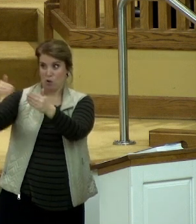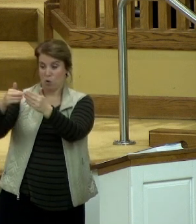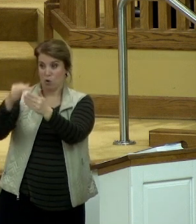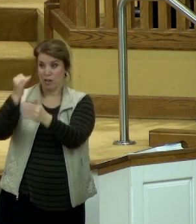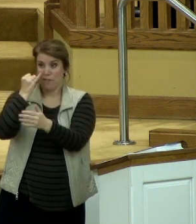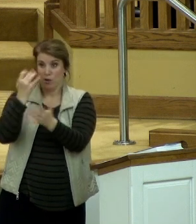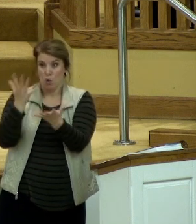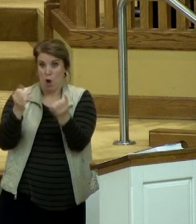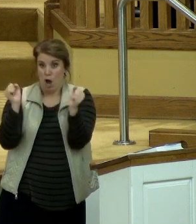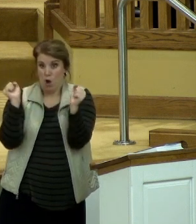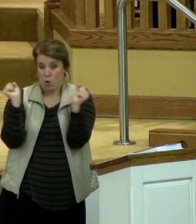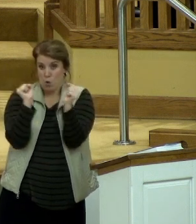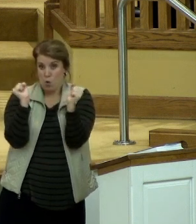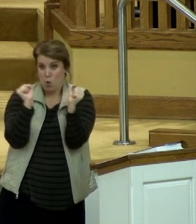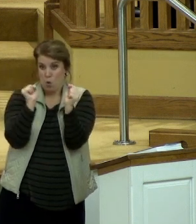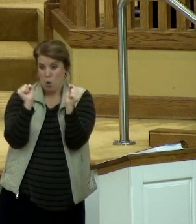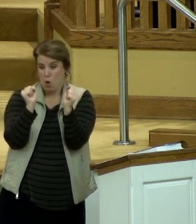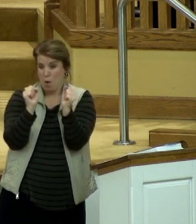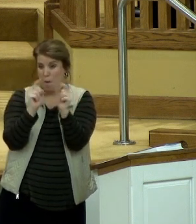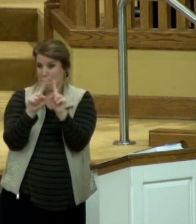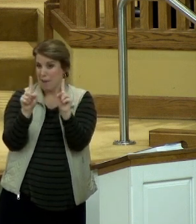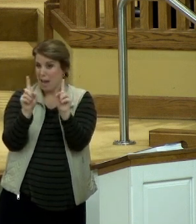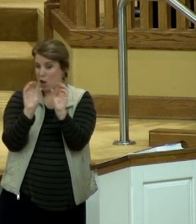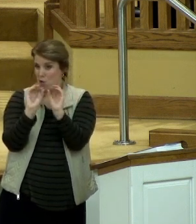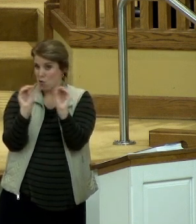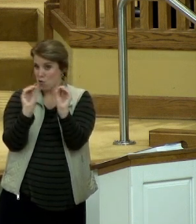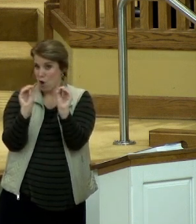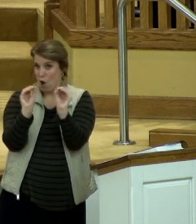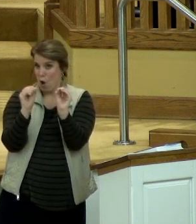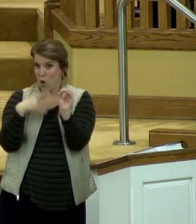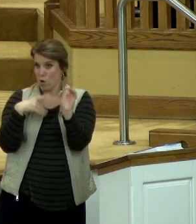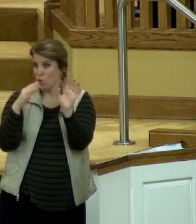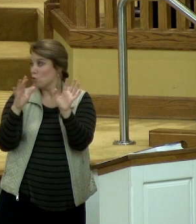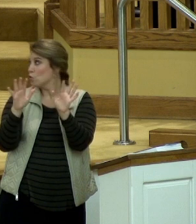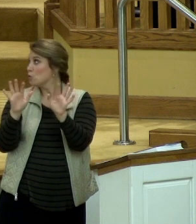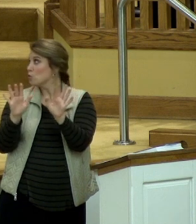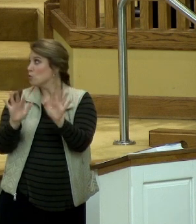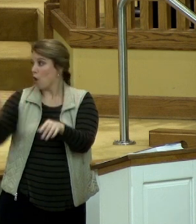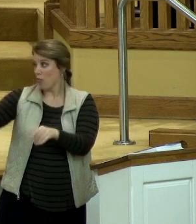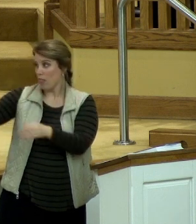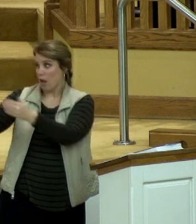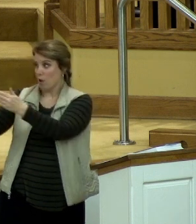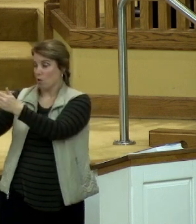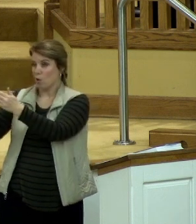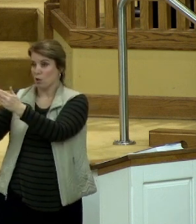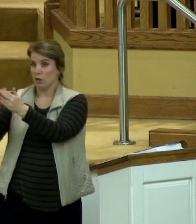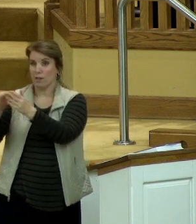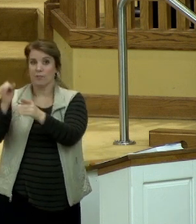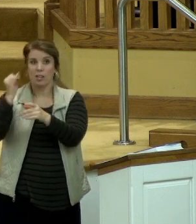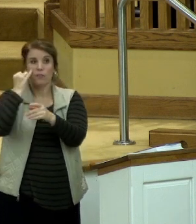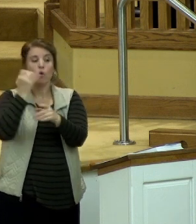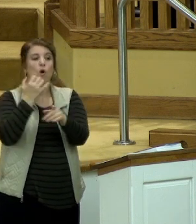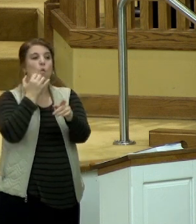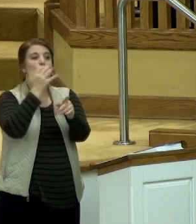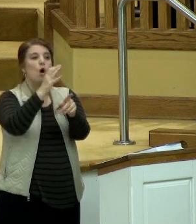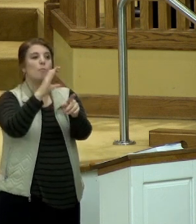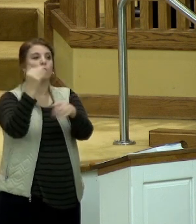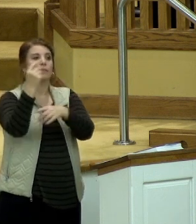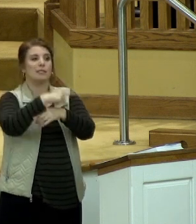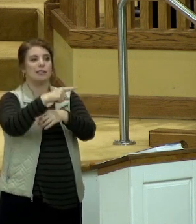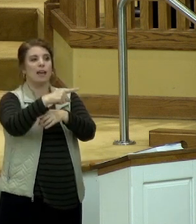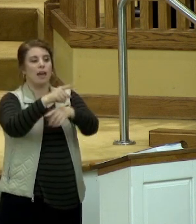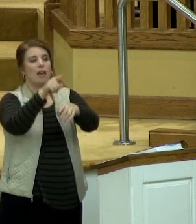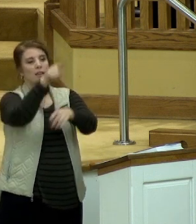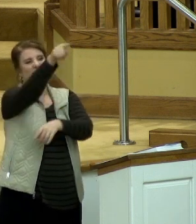want it cold, but no snow, in this corner, because some people like cold. And if you want it warm on Christmas Day, meet in that corner, and then deaf, you'll meet there. So go ahead and move to your